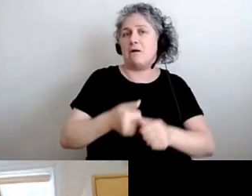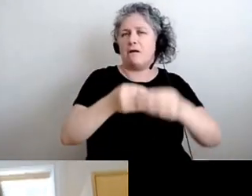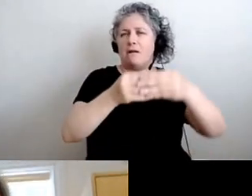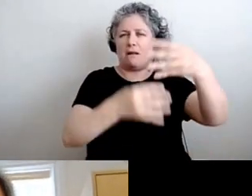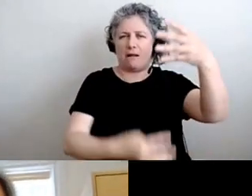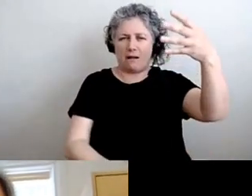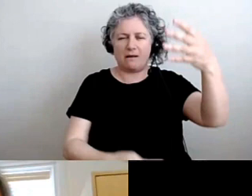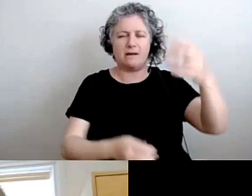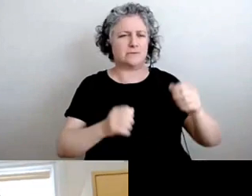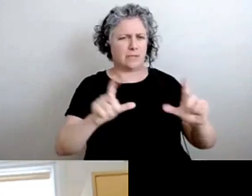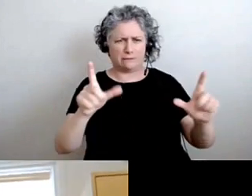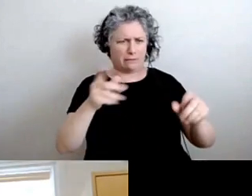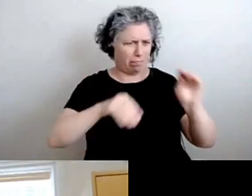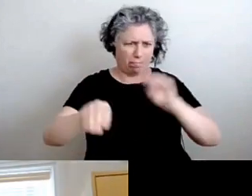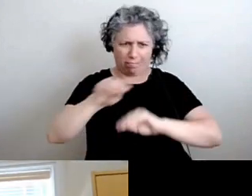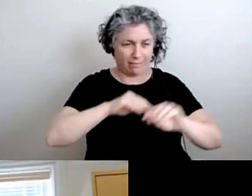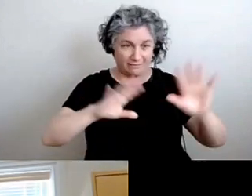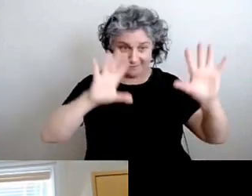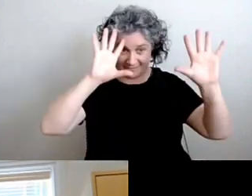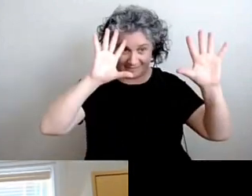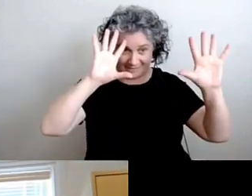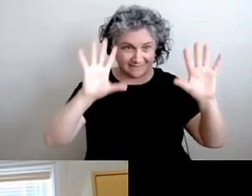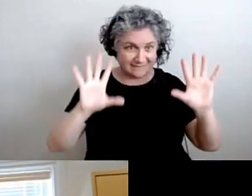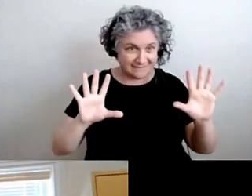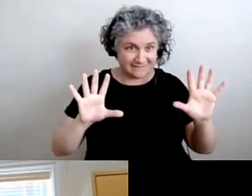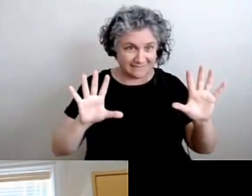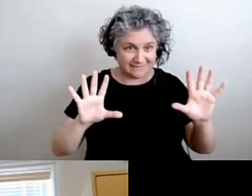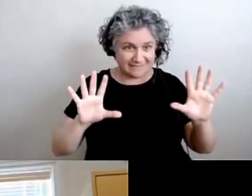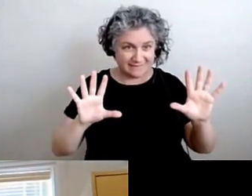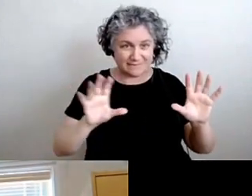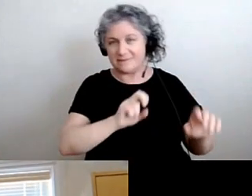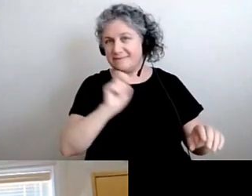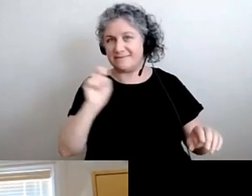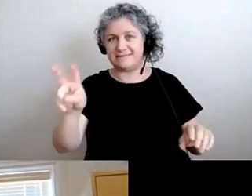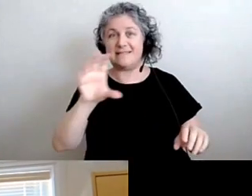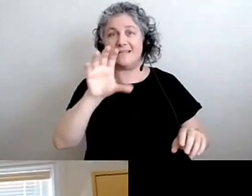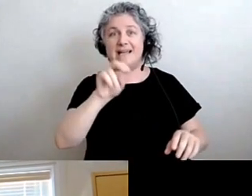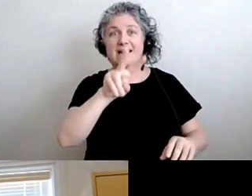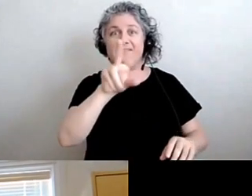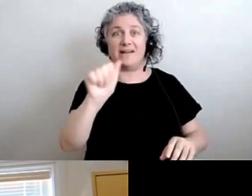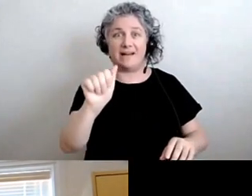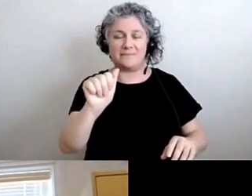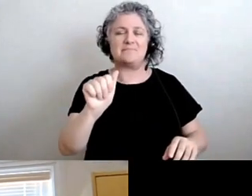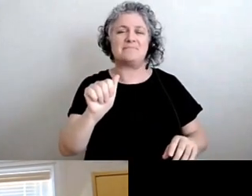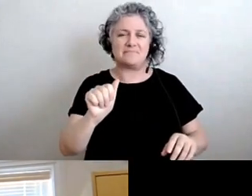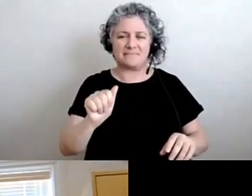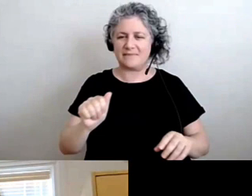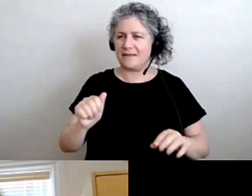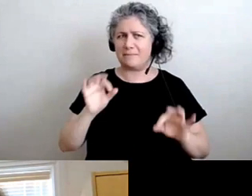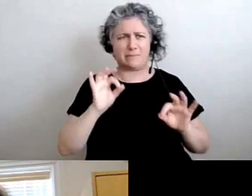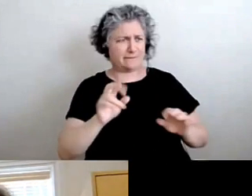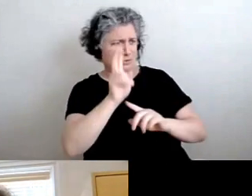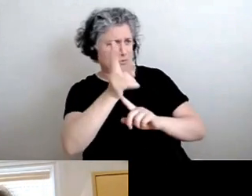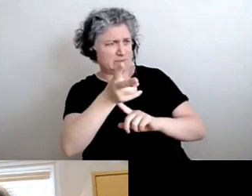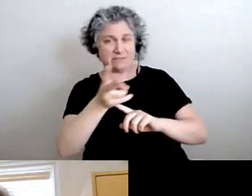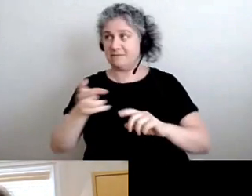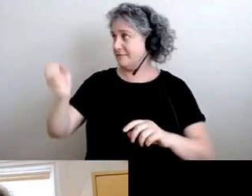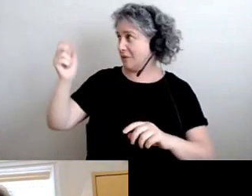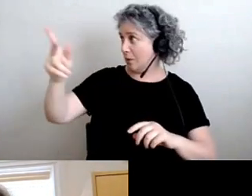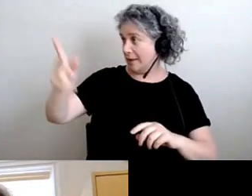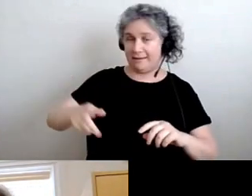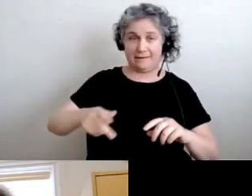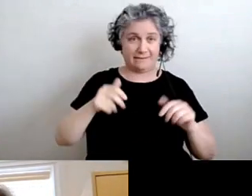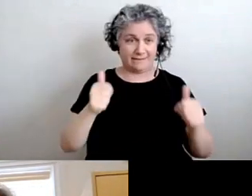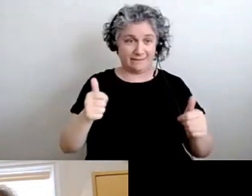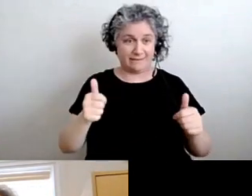is changing on me, so I'm going to jump to Canva. Perfect. 2 more All minutes. right. Okay. So